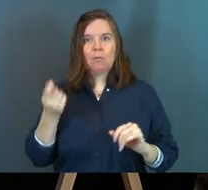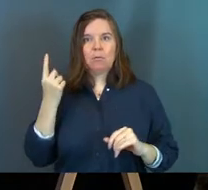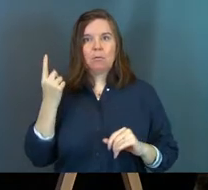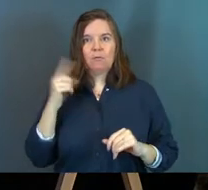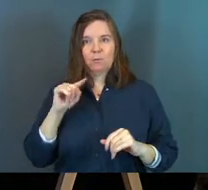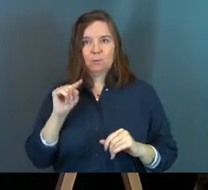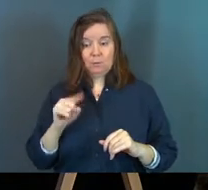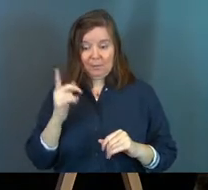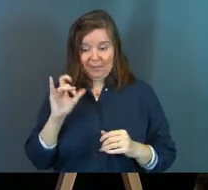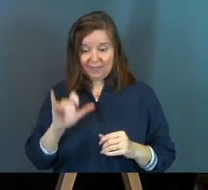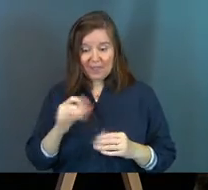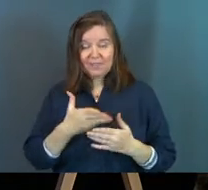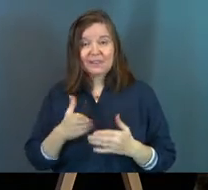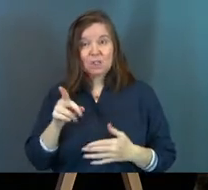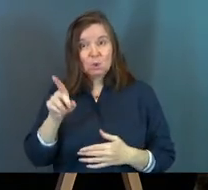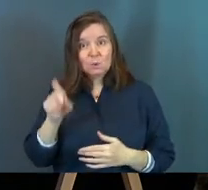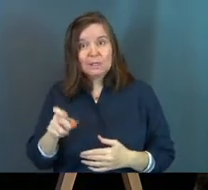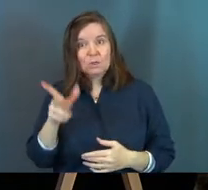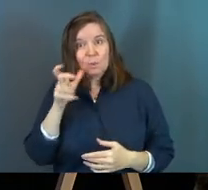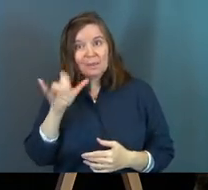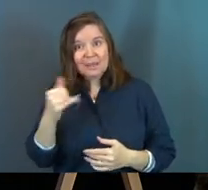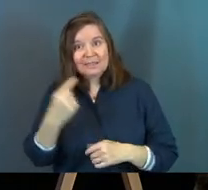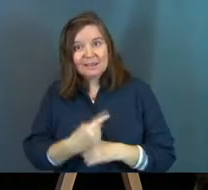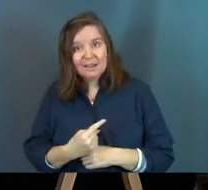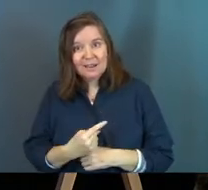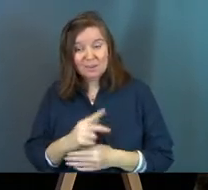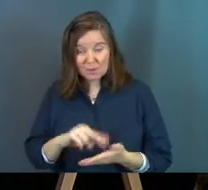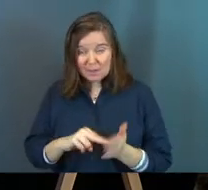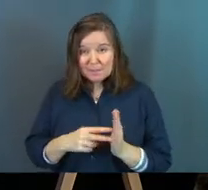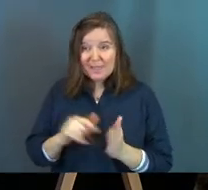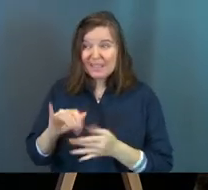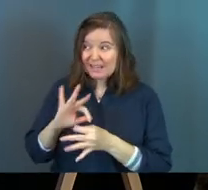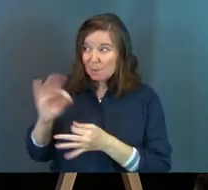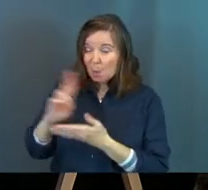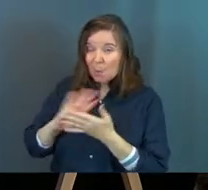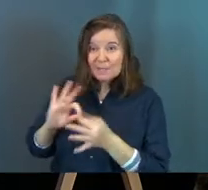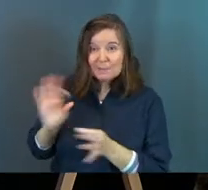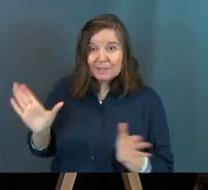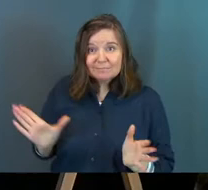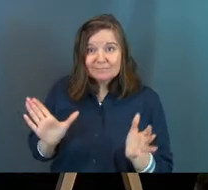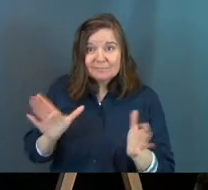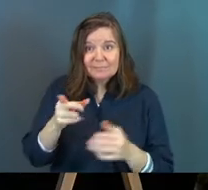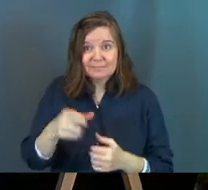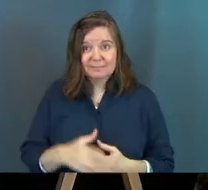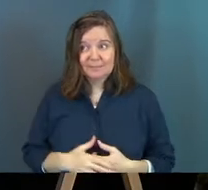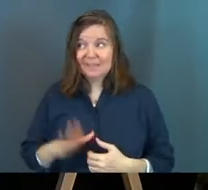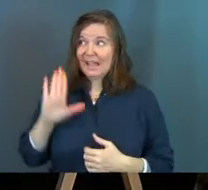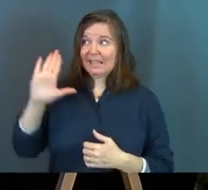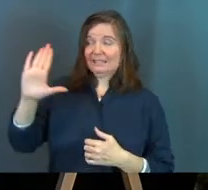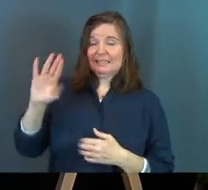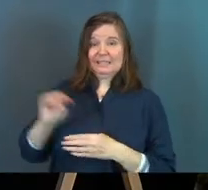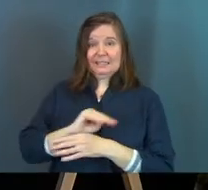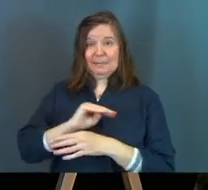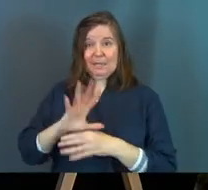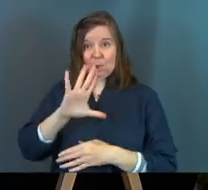for you because that's the thing you needed to hear today. You know what that is? That's the Spirit. That's His ministry in your life.